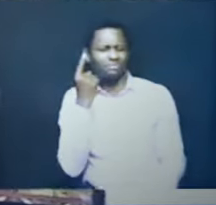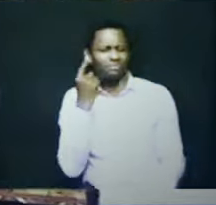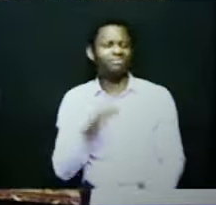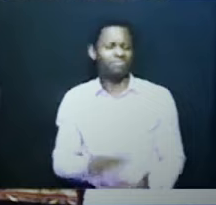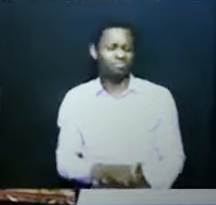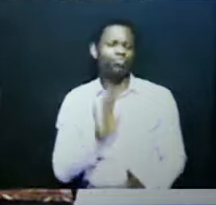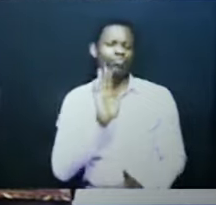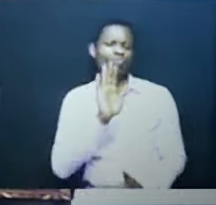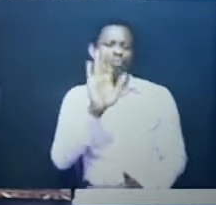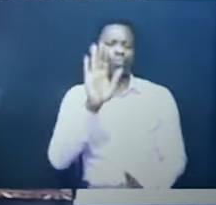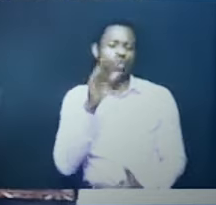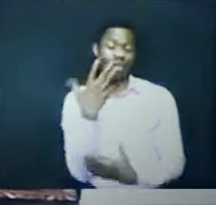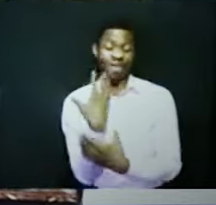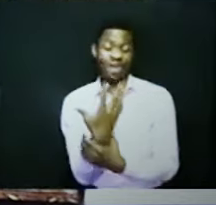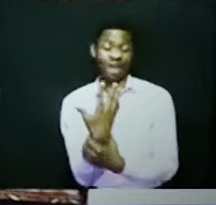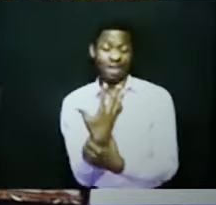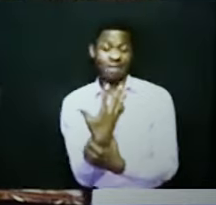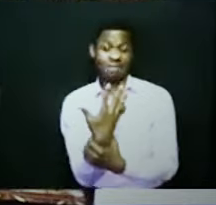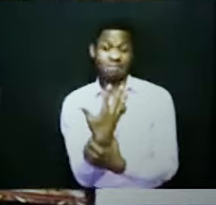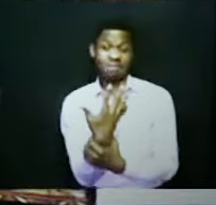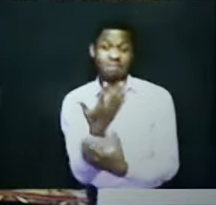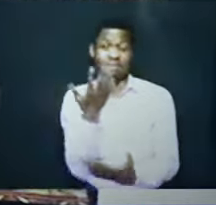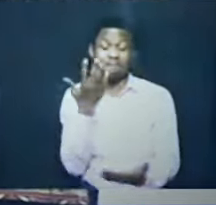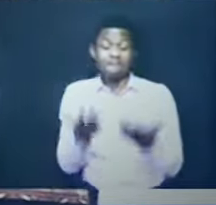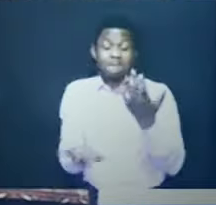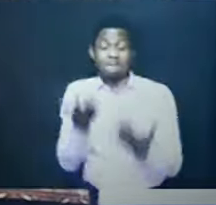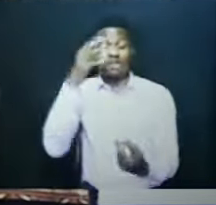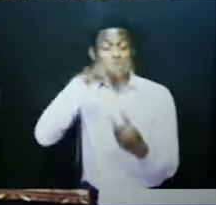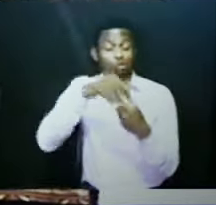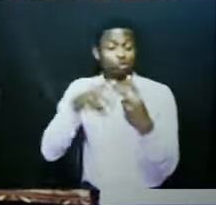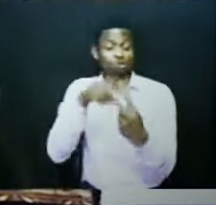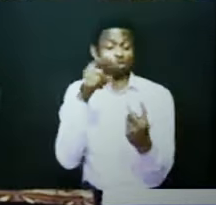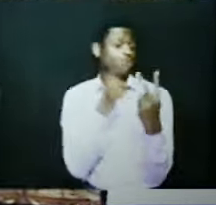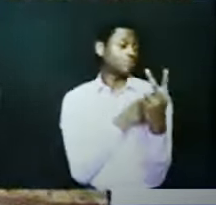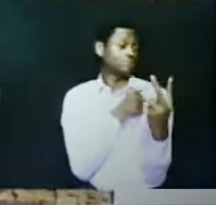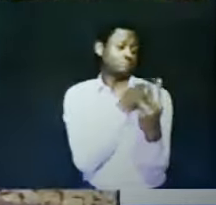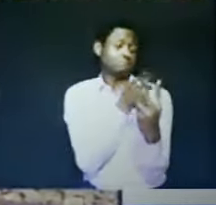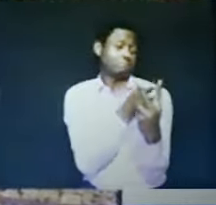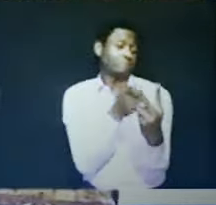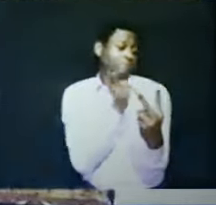Your hand may choose either.